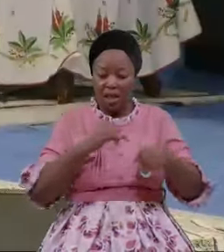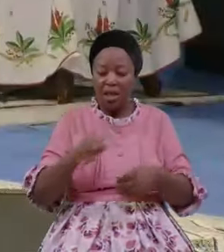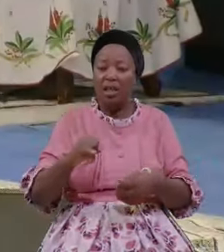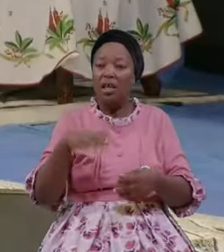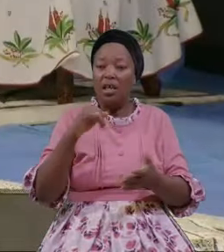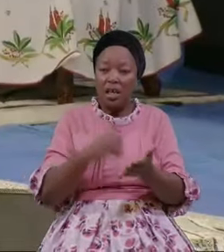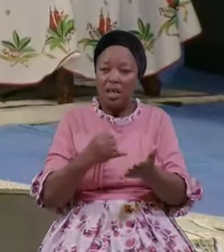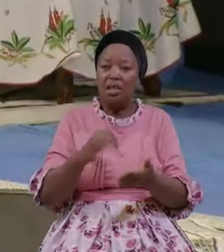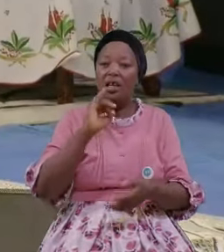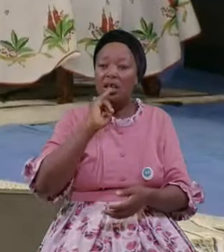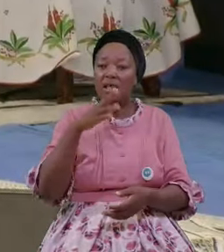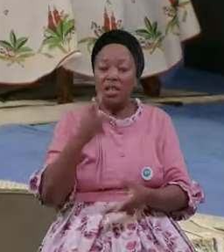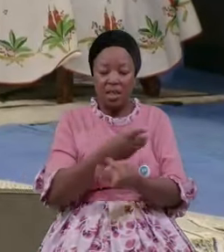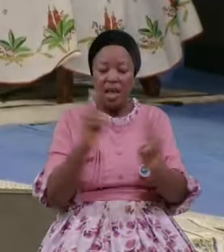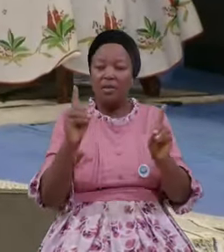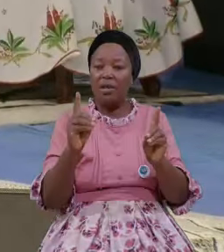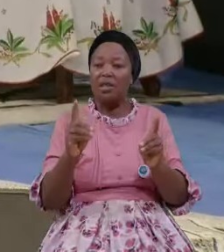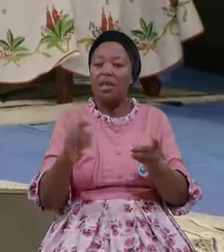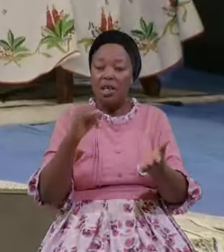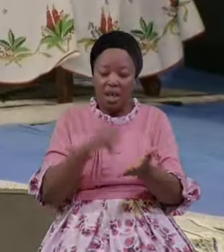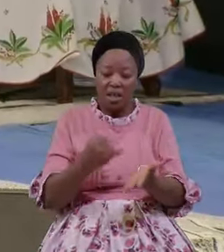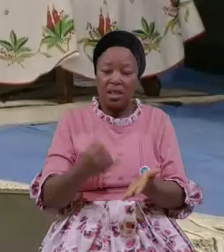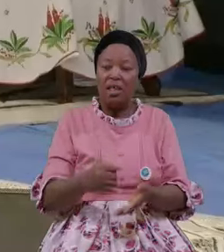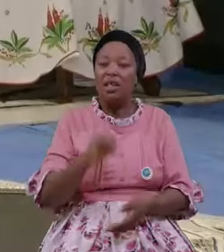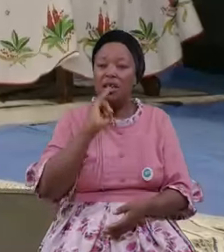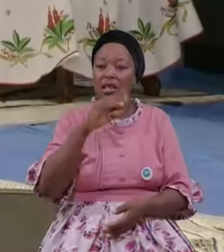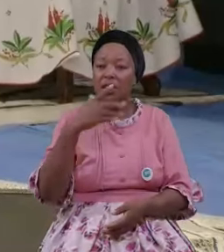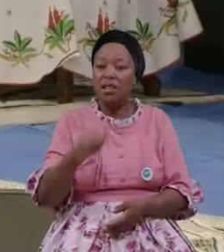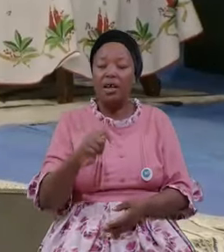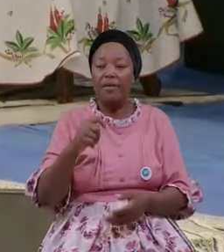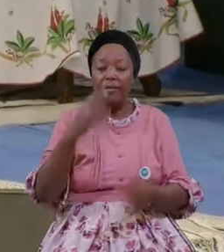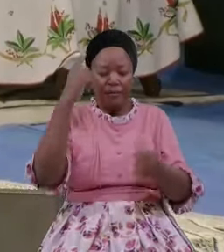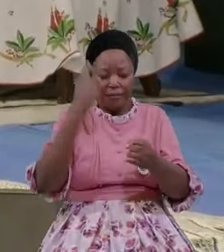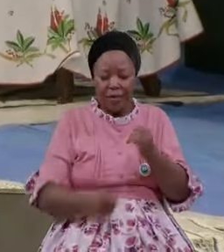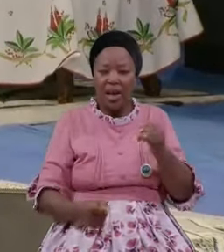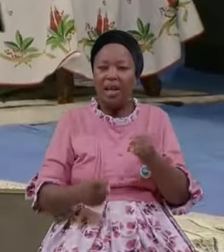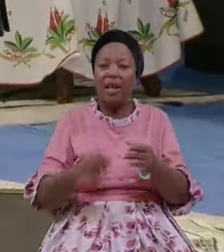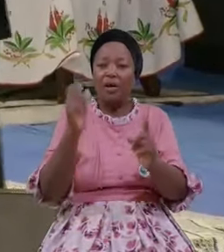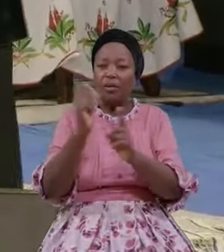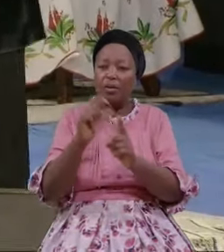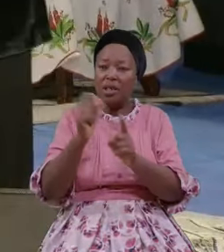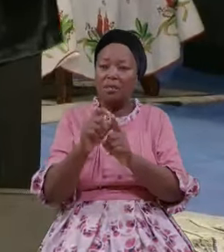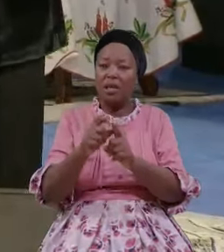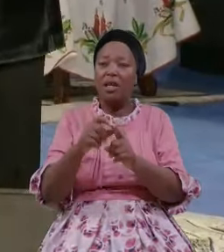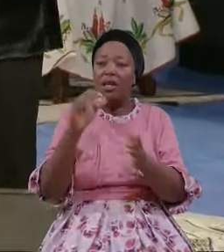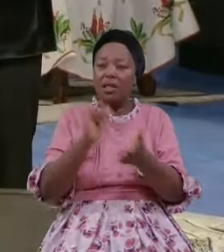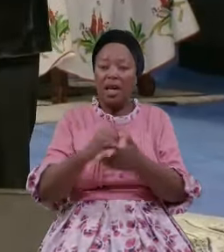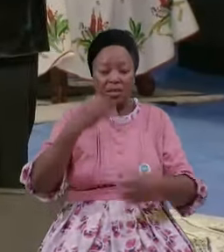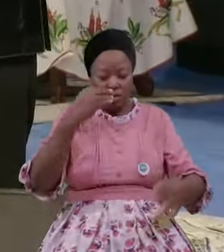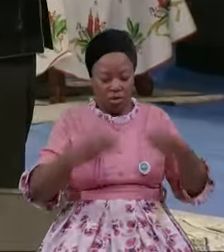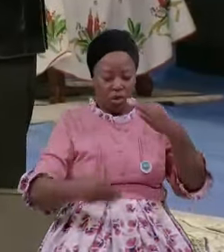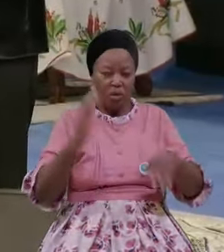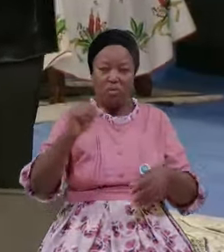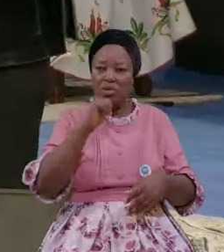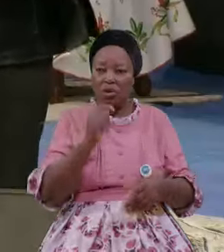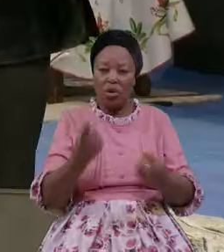the deliverance. It is the final statement that judgment will not come on you